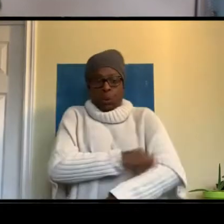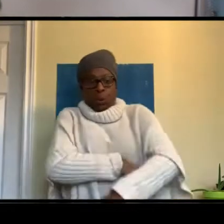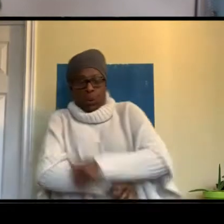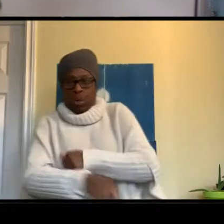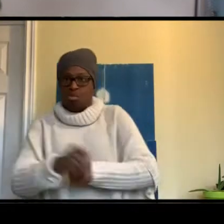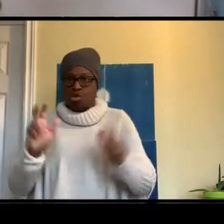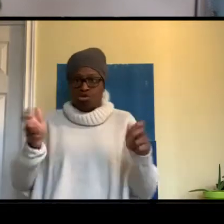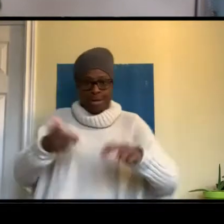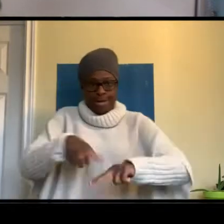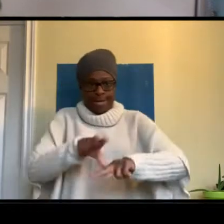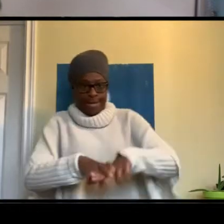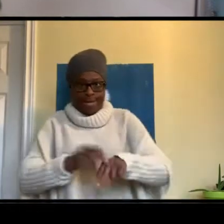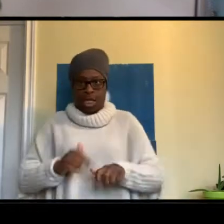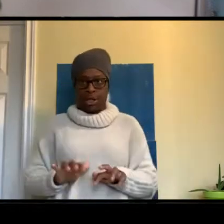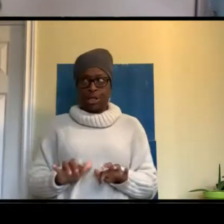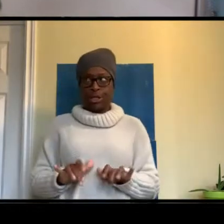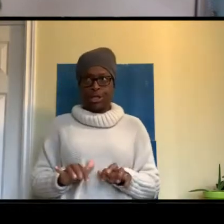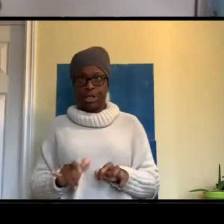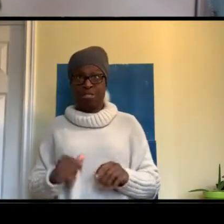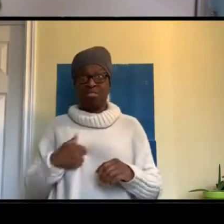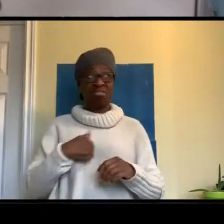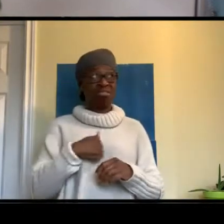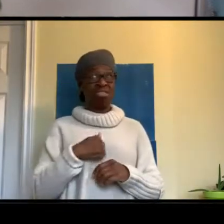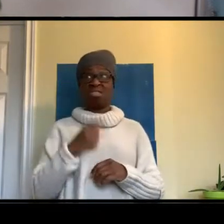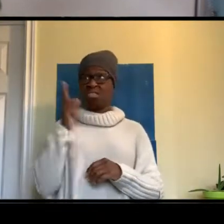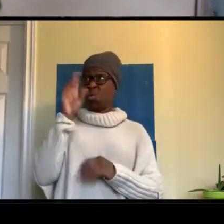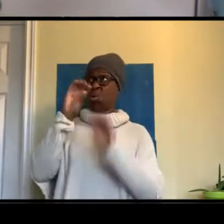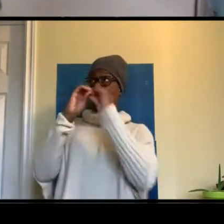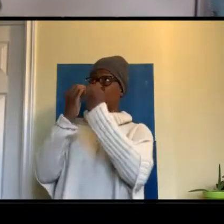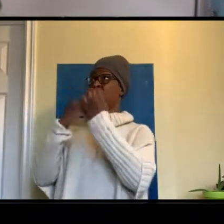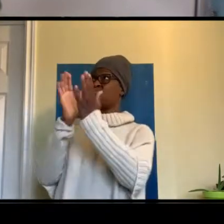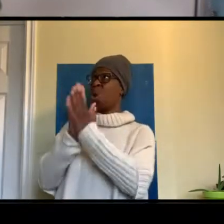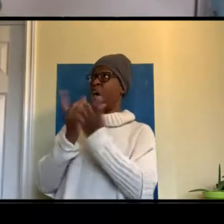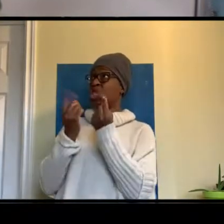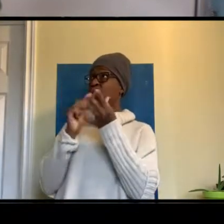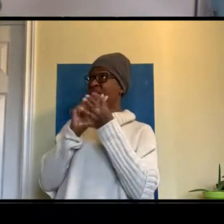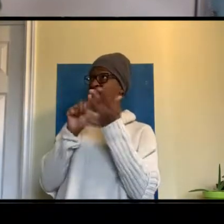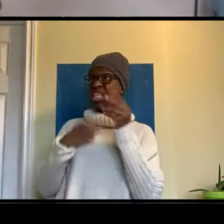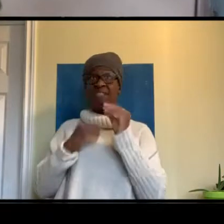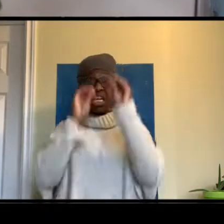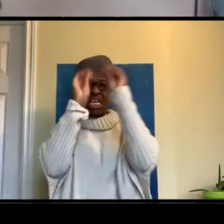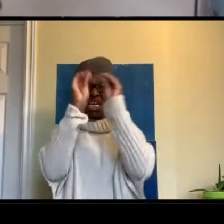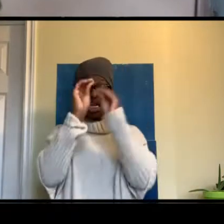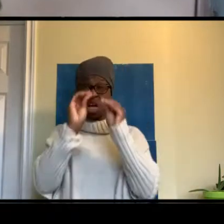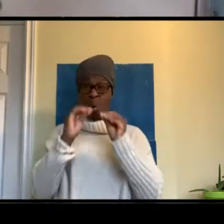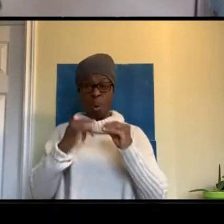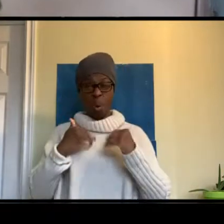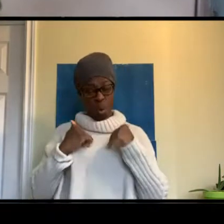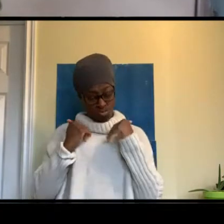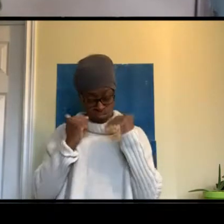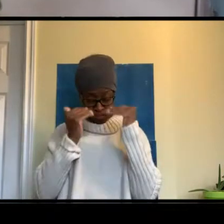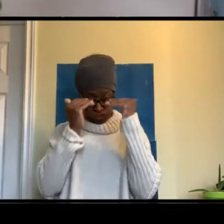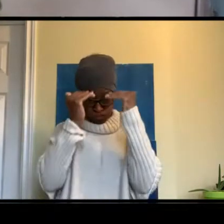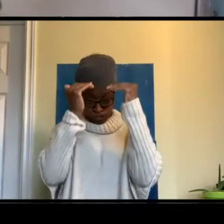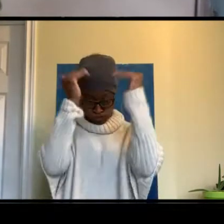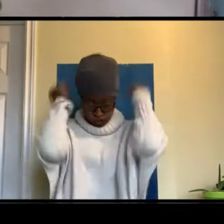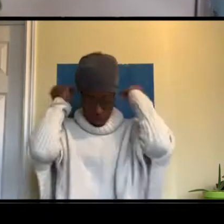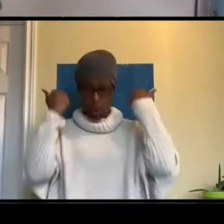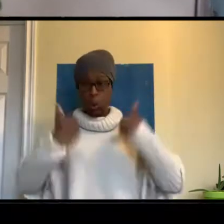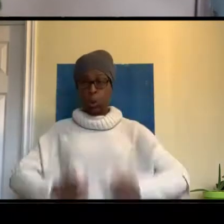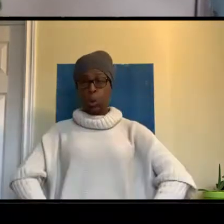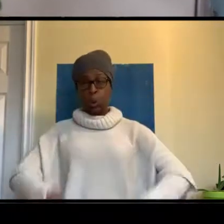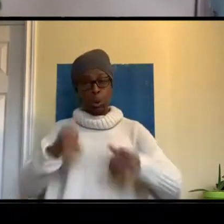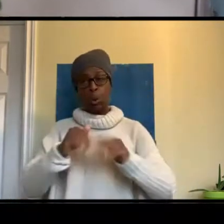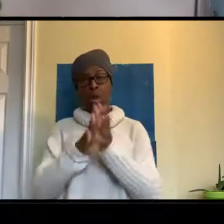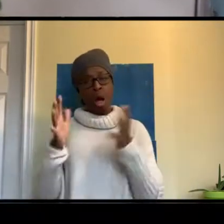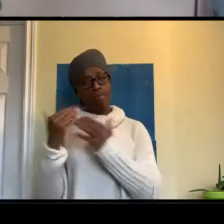sort of start feeling like, whoa, this is a lot. Being able to share that burden with someone else, you know, even if you're